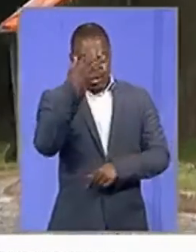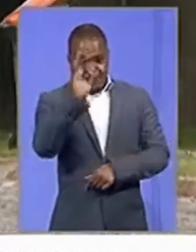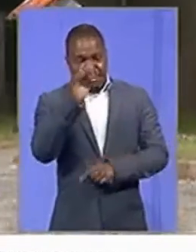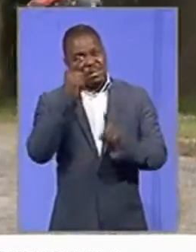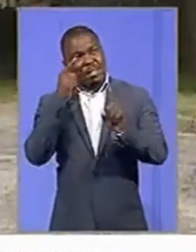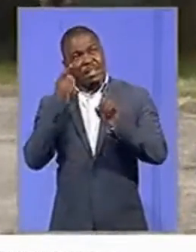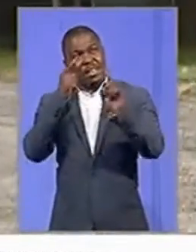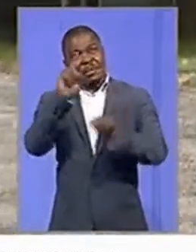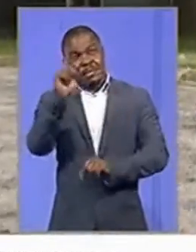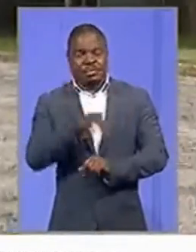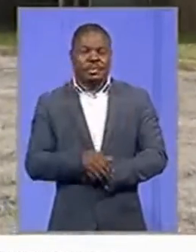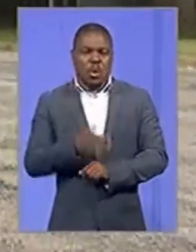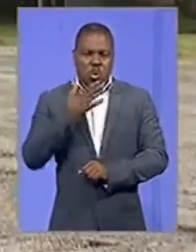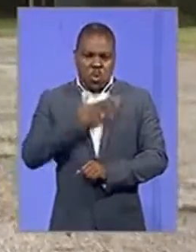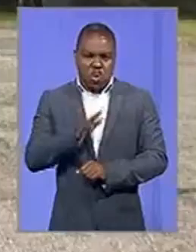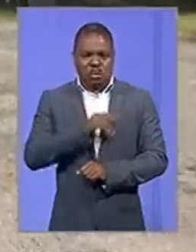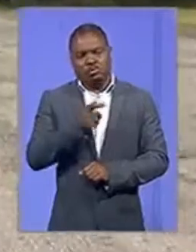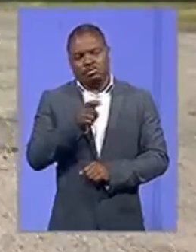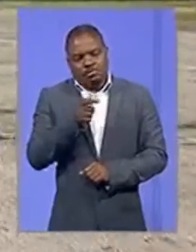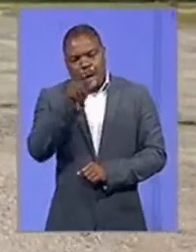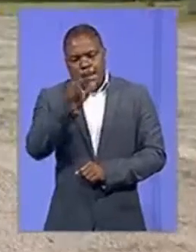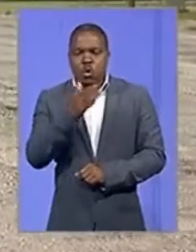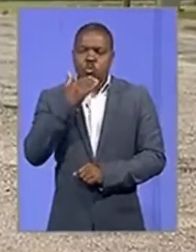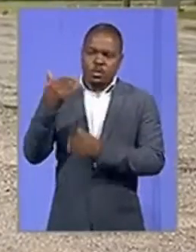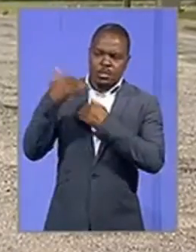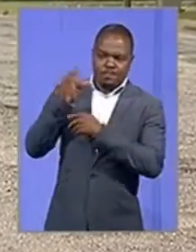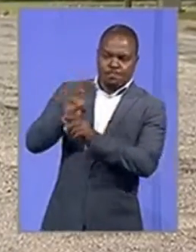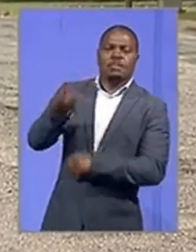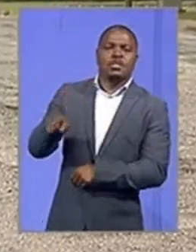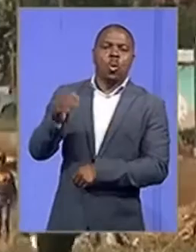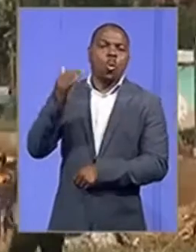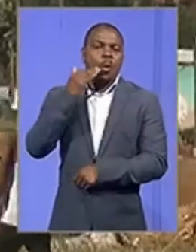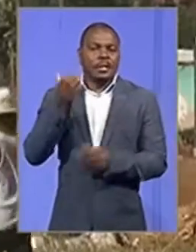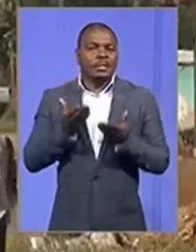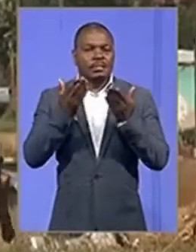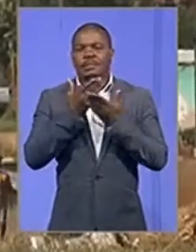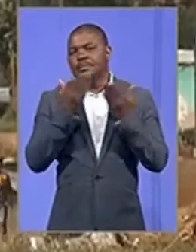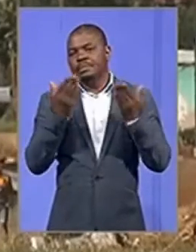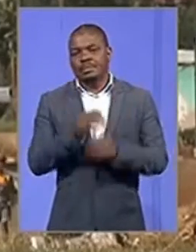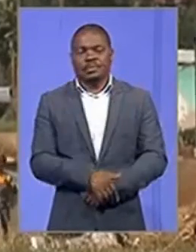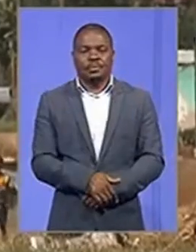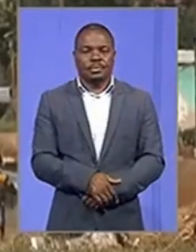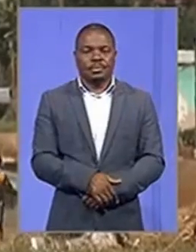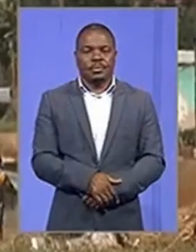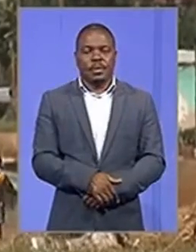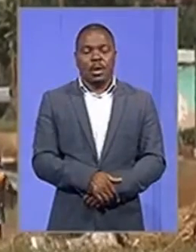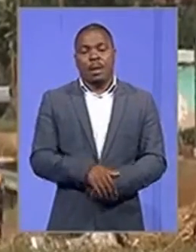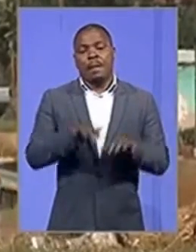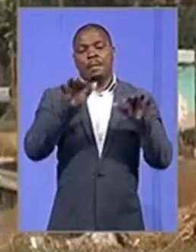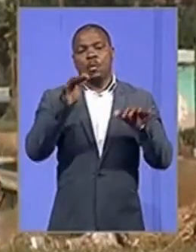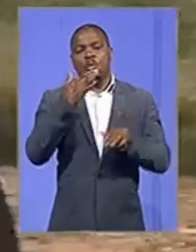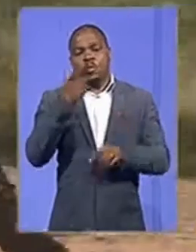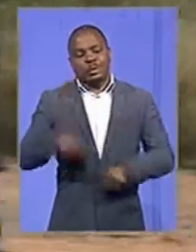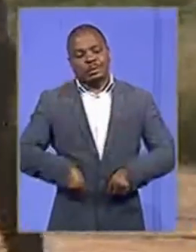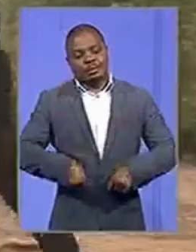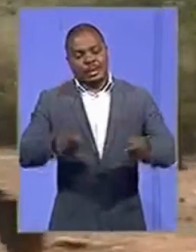go rotloetsa gore go nne le yo supiwang ka monwana fa go retelelwa kwa dimasepaleng. Ntlha ya gore ba duela lekgetho